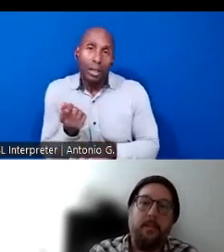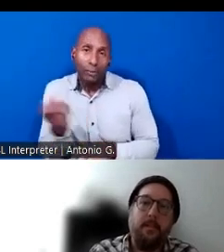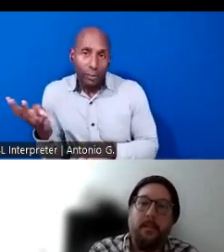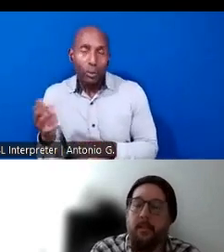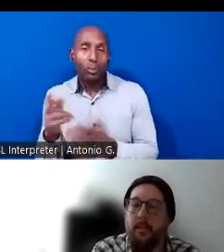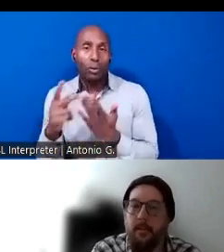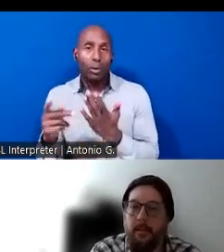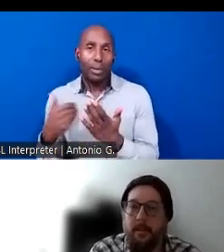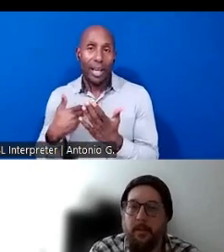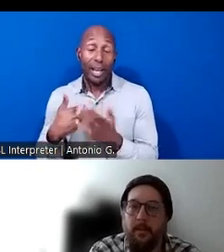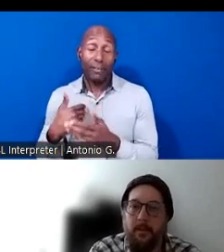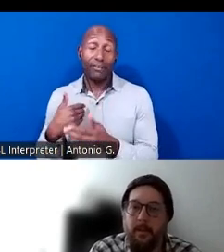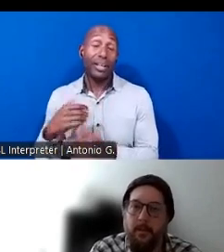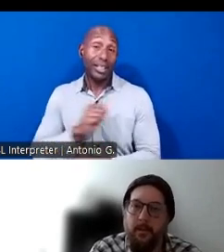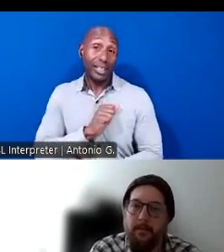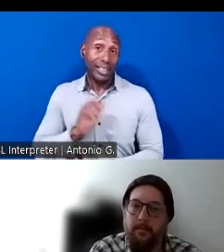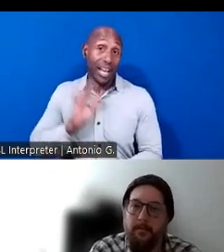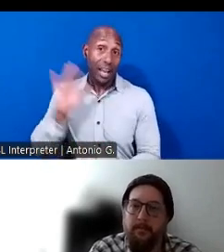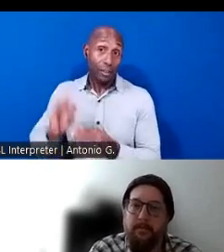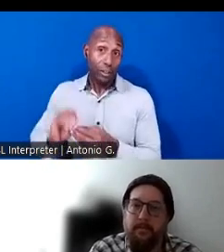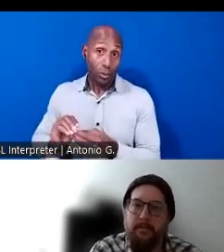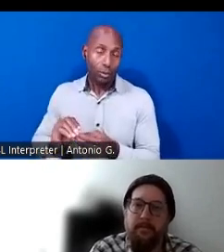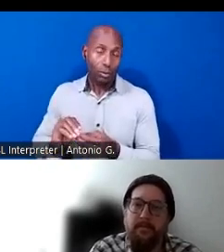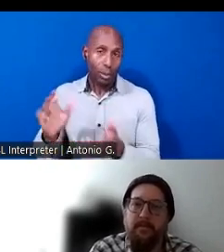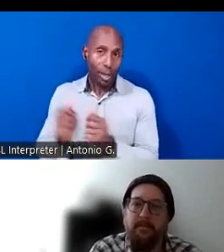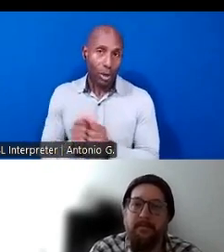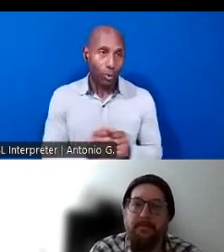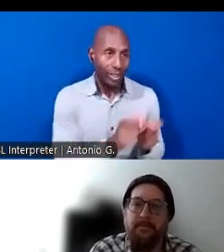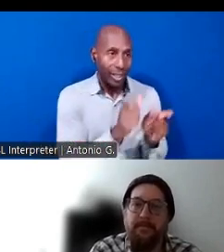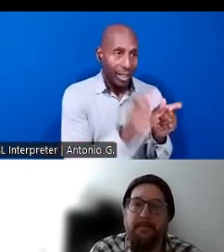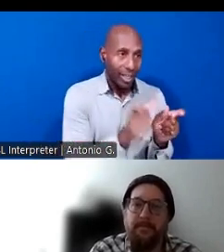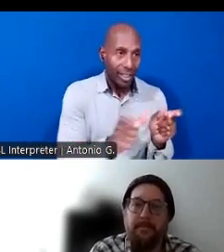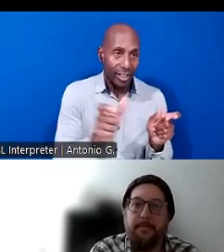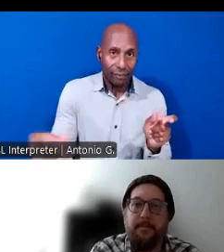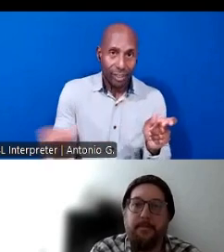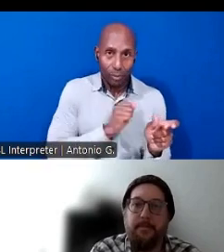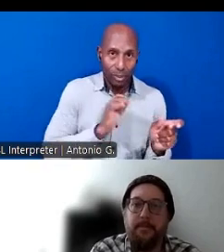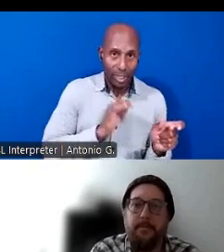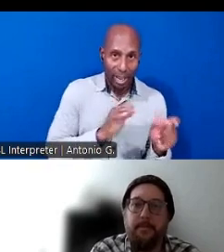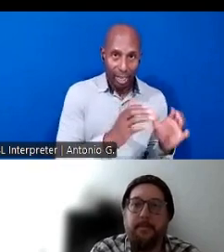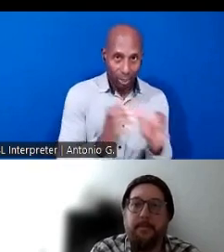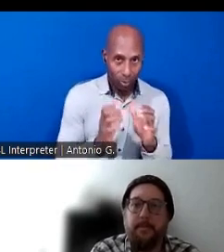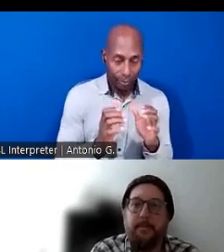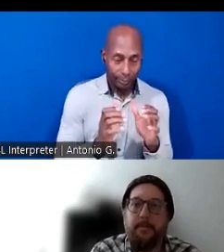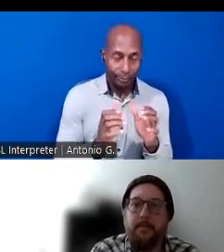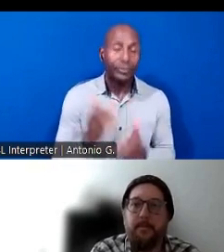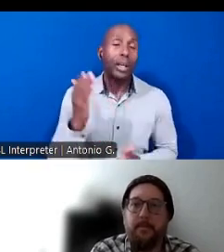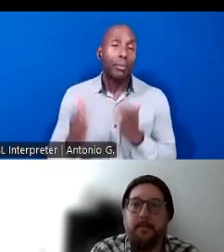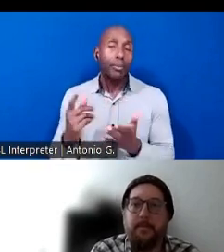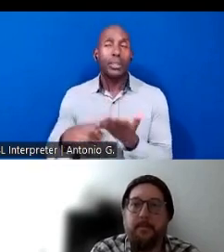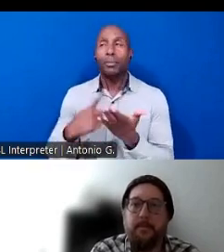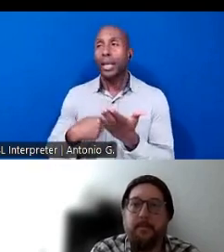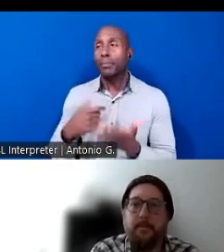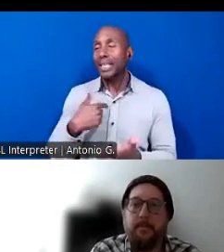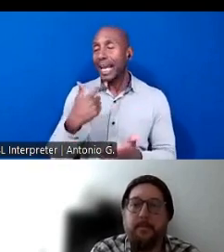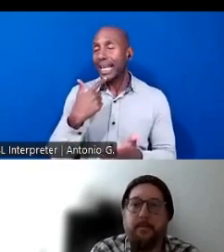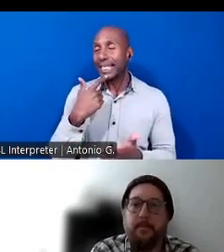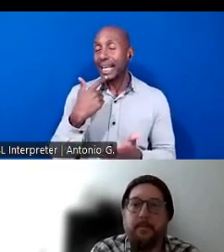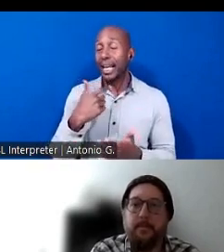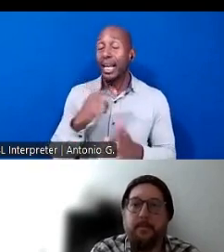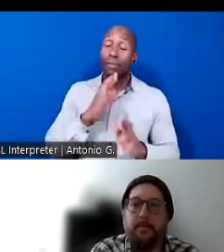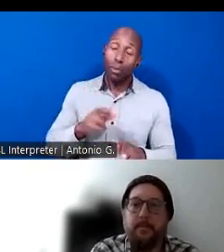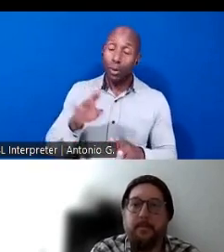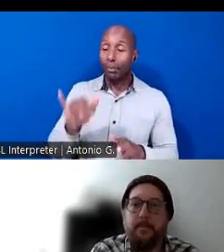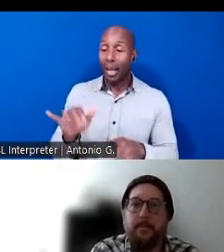as opposed to individual staff categories. So if you hear me say something like report by function in the specific